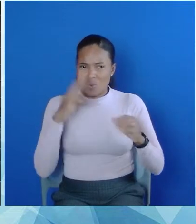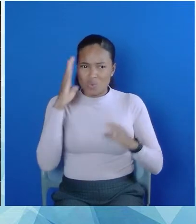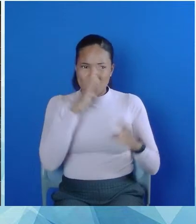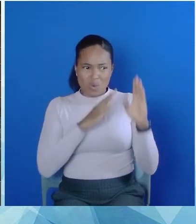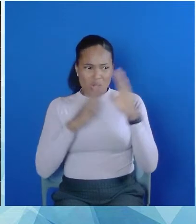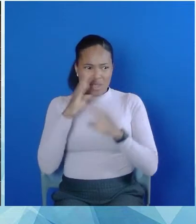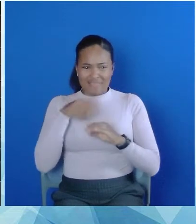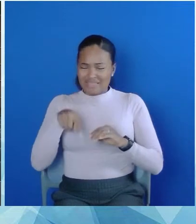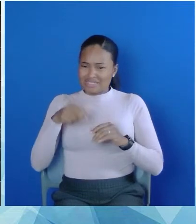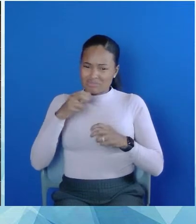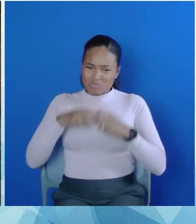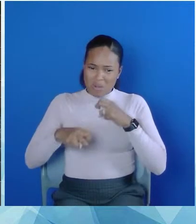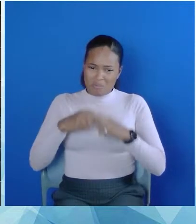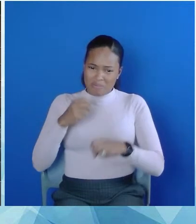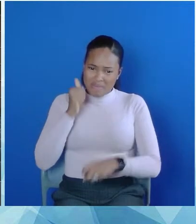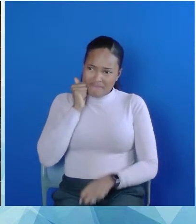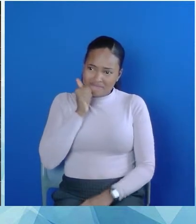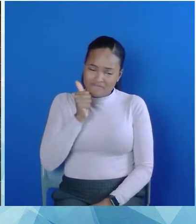every day.